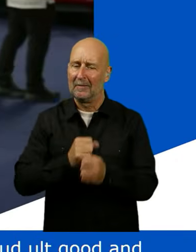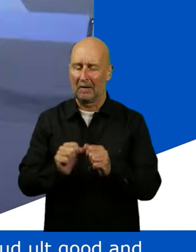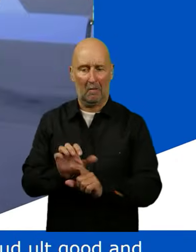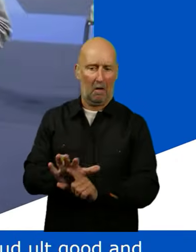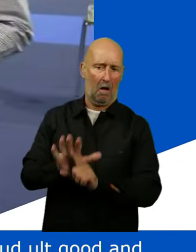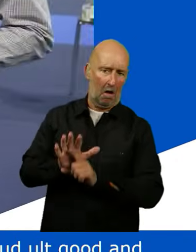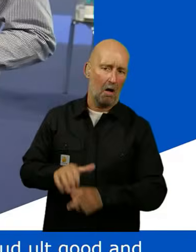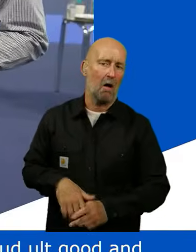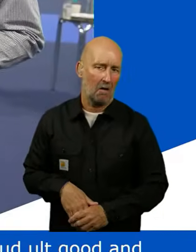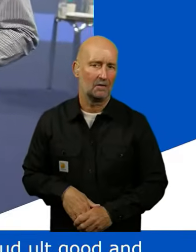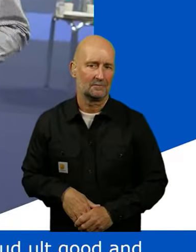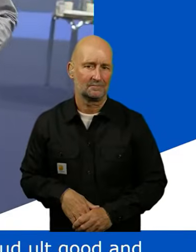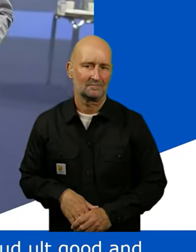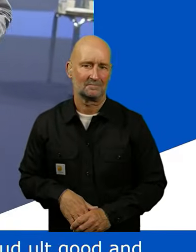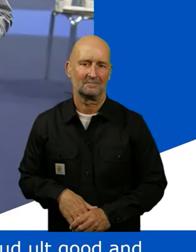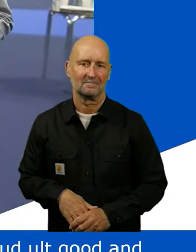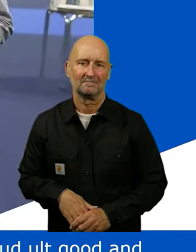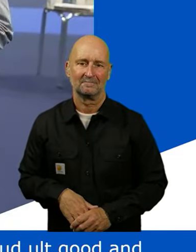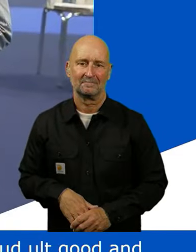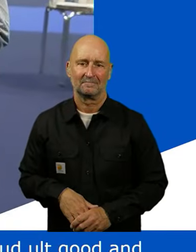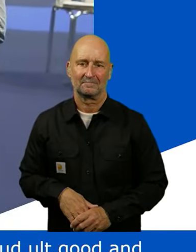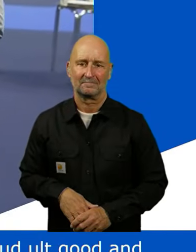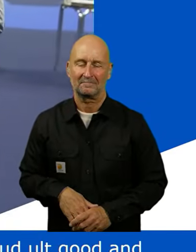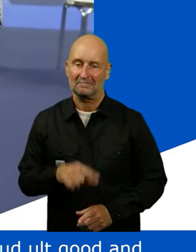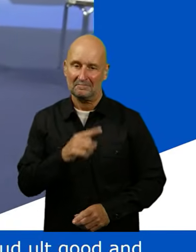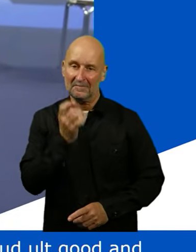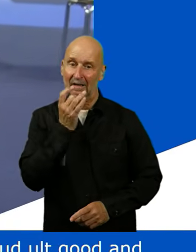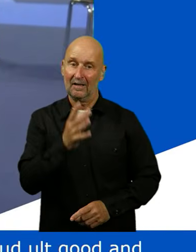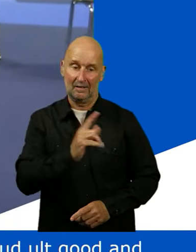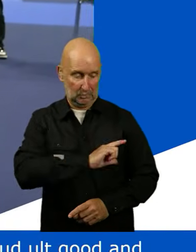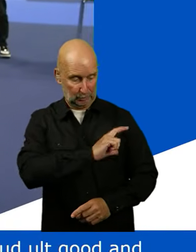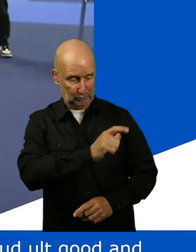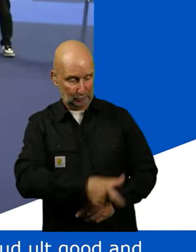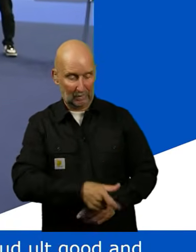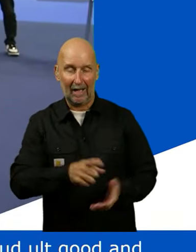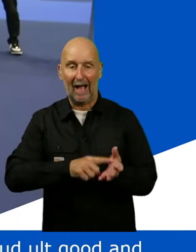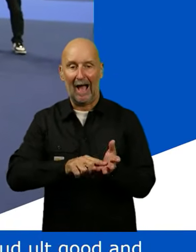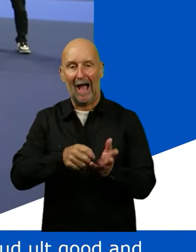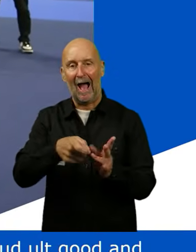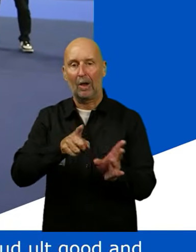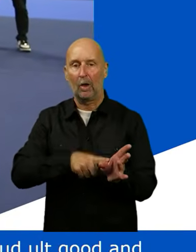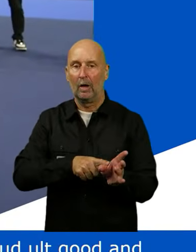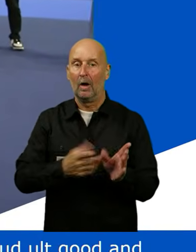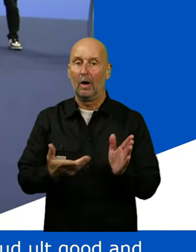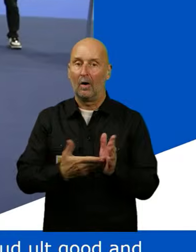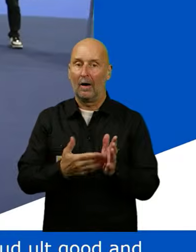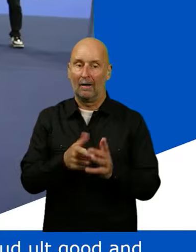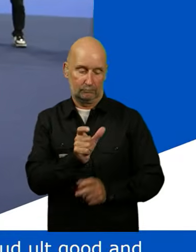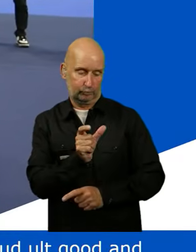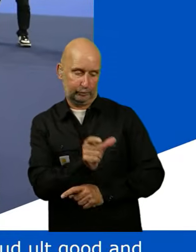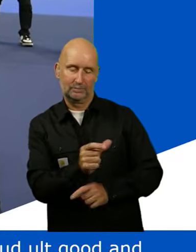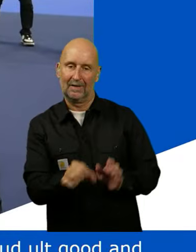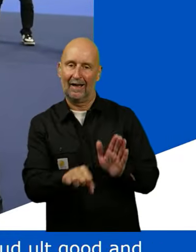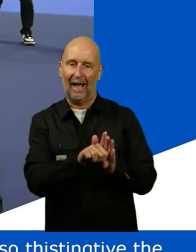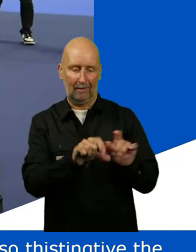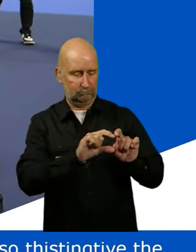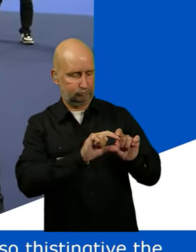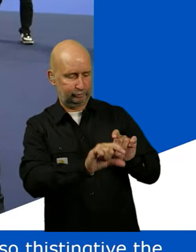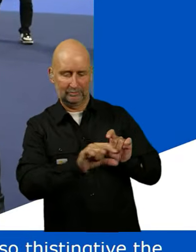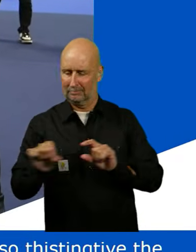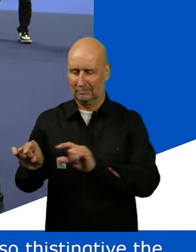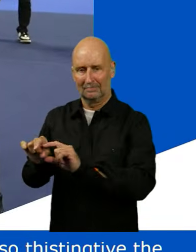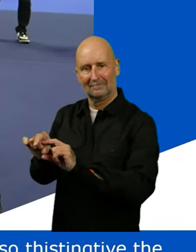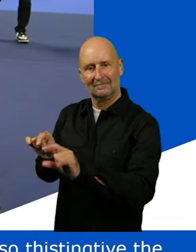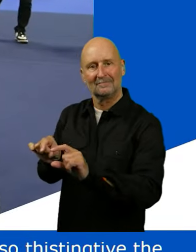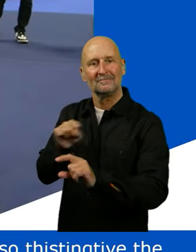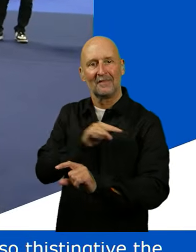appearance. Also distinctive of these fabulous alloy wheels, and you even get the ST Line icons here that